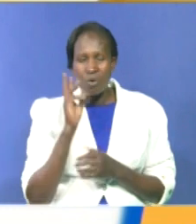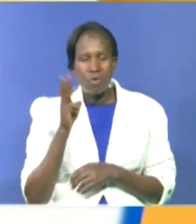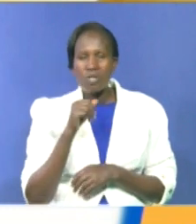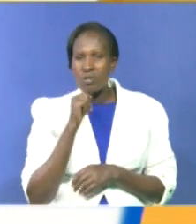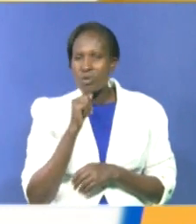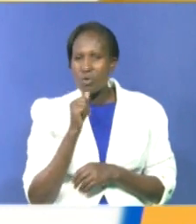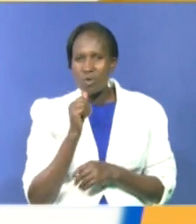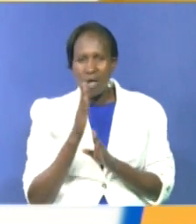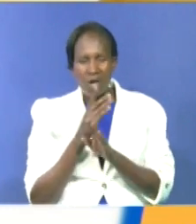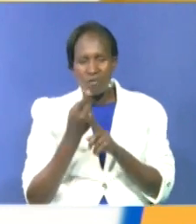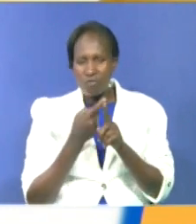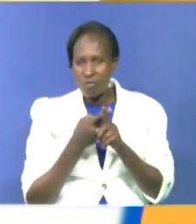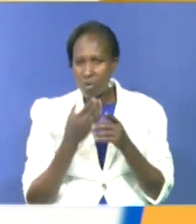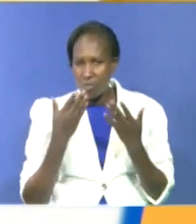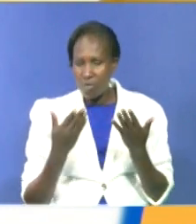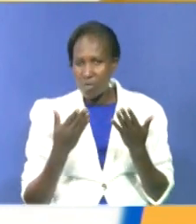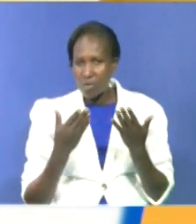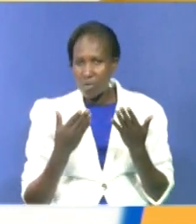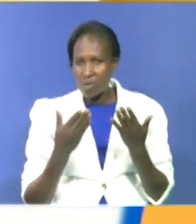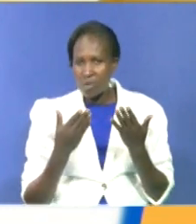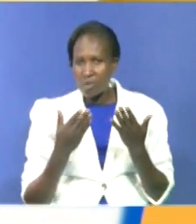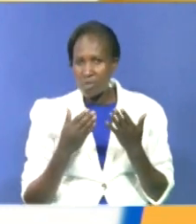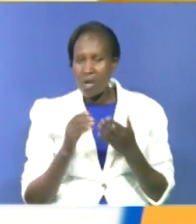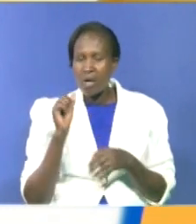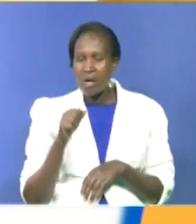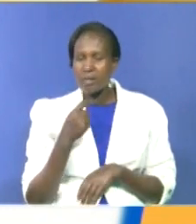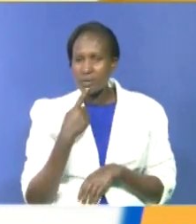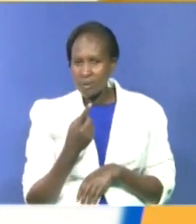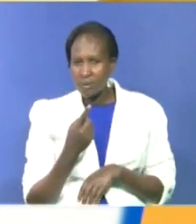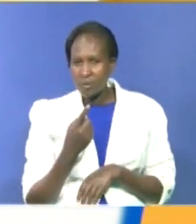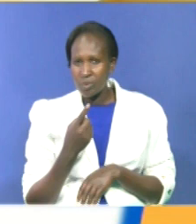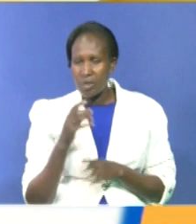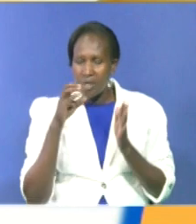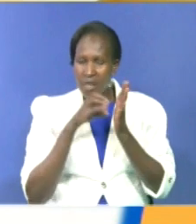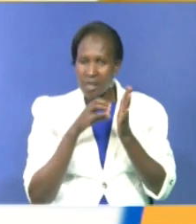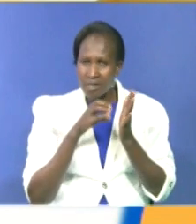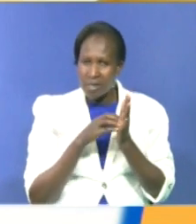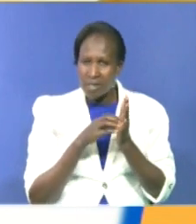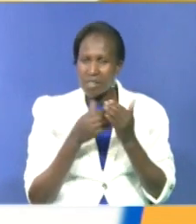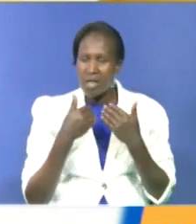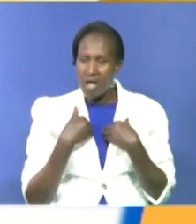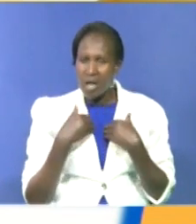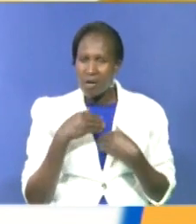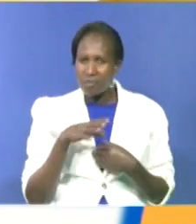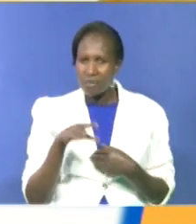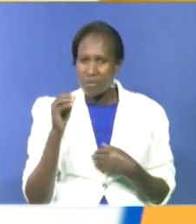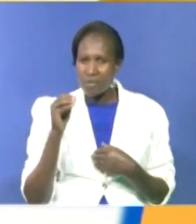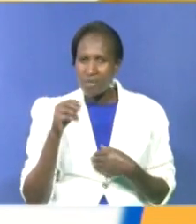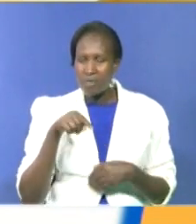hide from that reality. The IG can tell you here himself. There are cases where I have picked up the phone